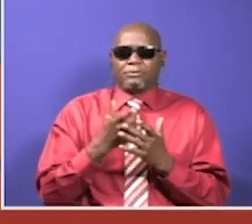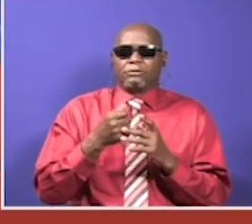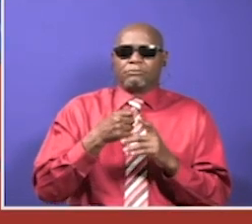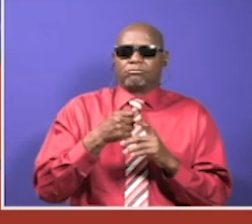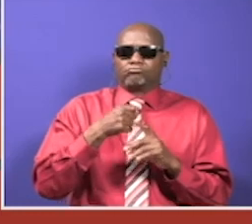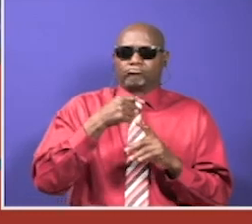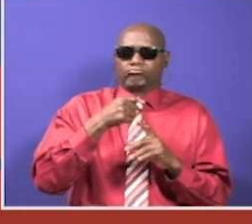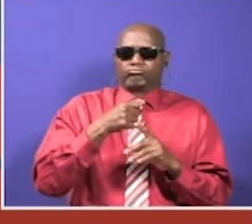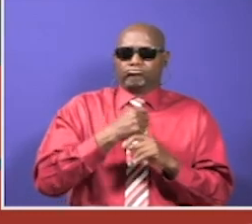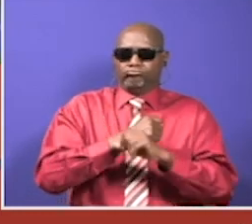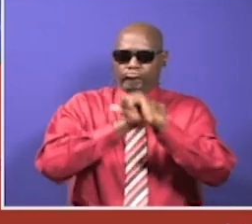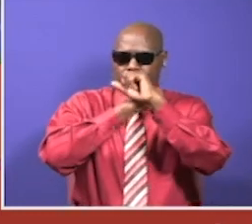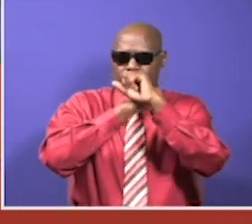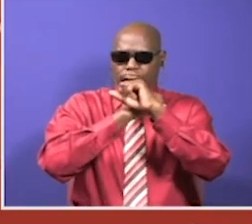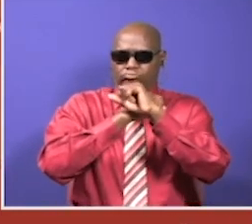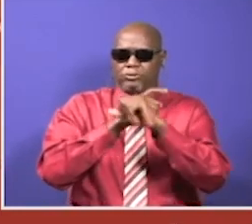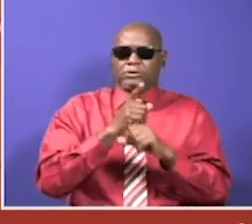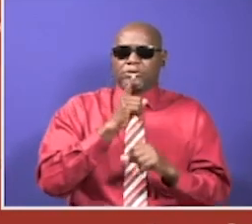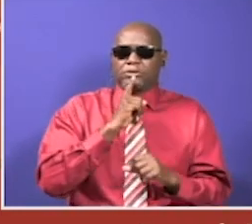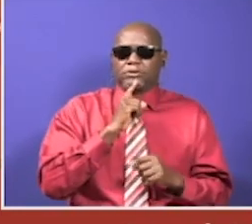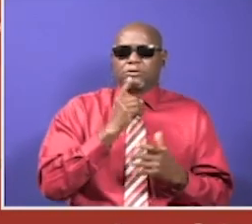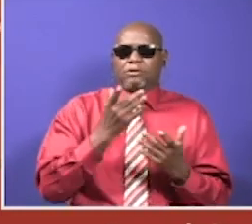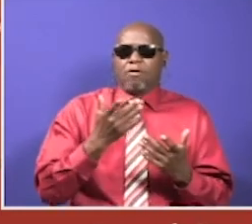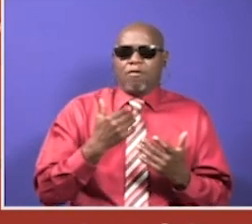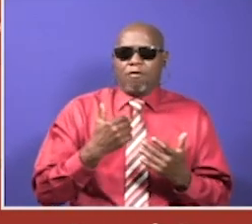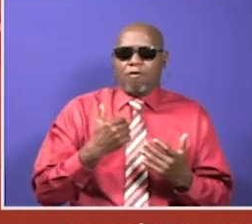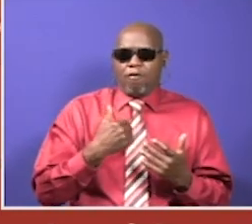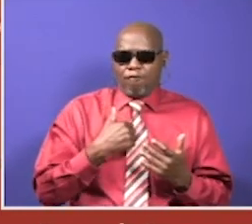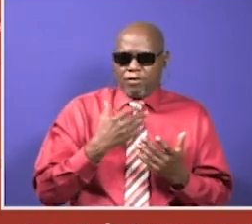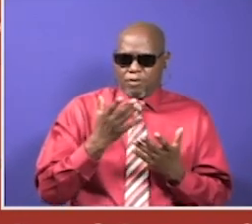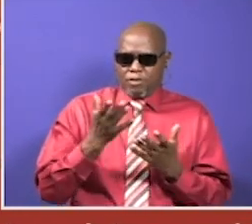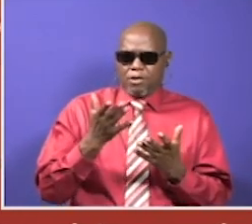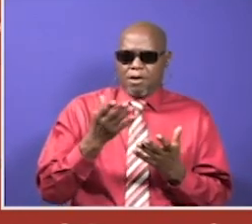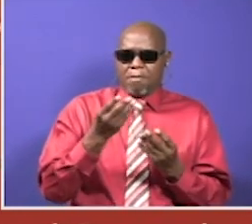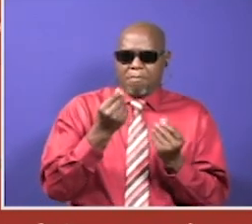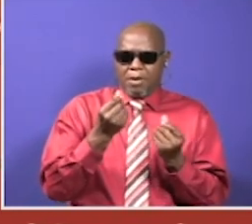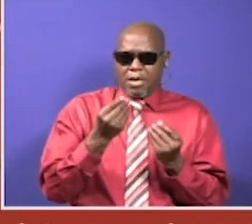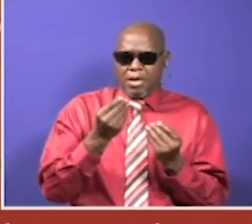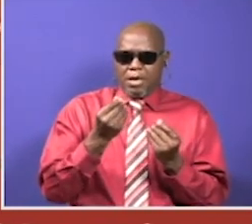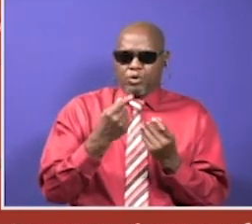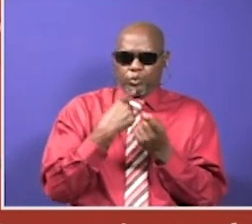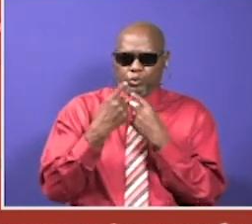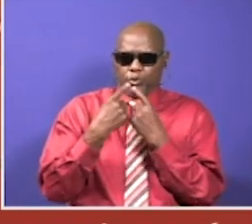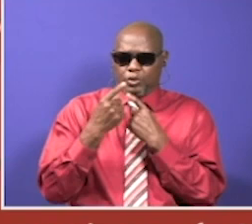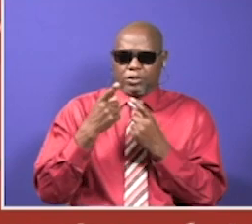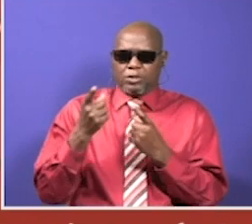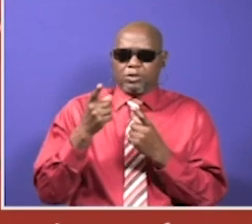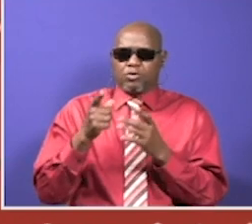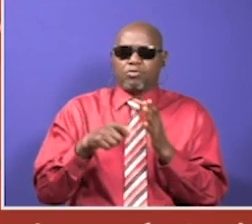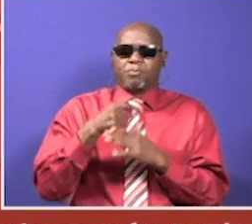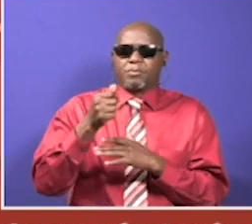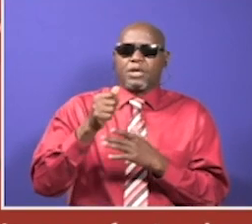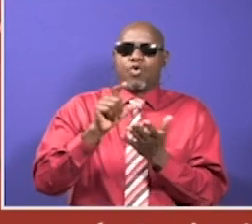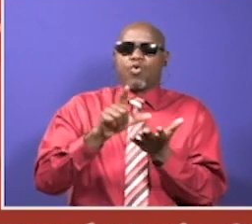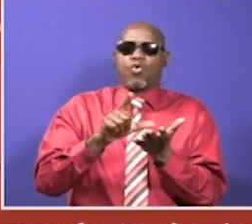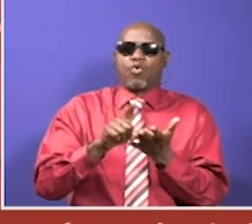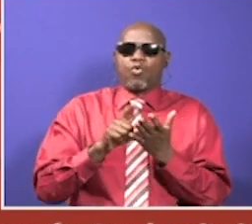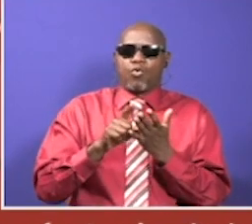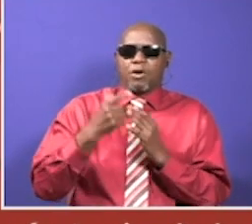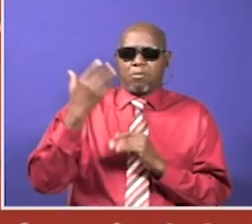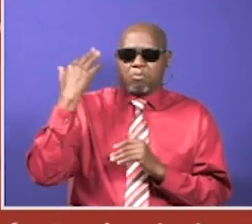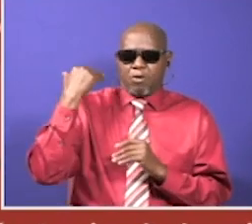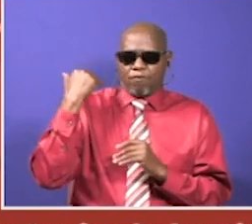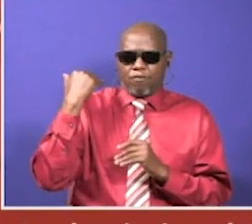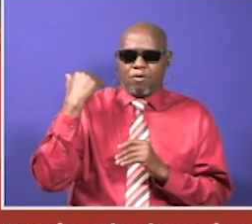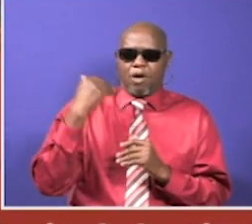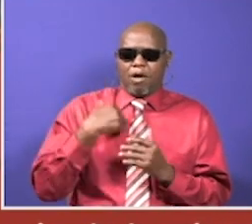walipinga madai kuwa alipokea rushwa yoyote, huku wakieleza kuwa pesa zinazozungumziwa ni ulipaji wa mkopo ambao hapo awali